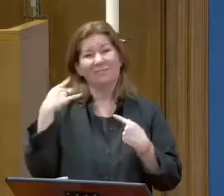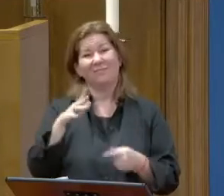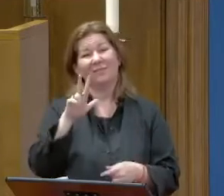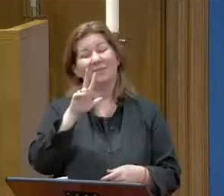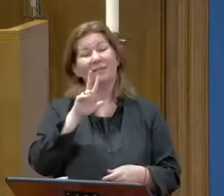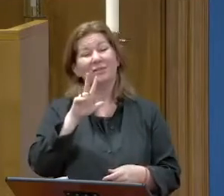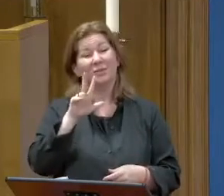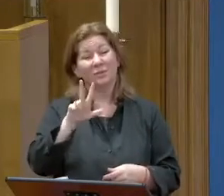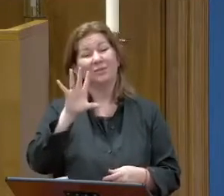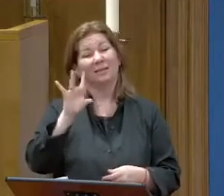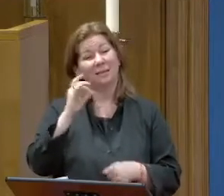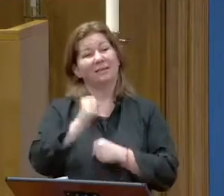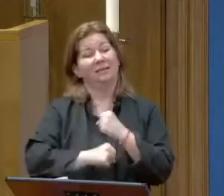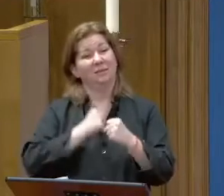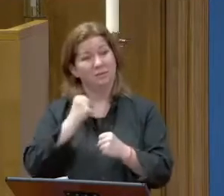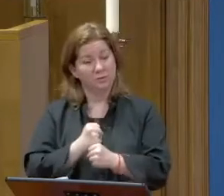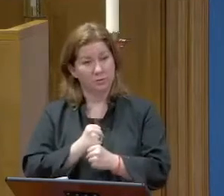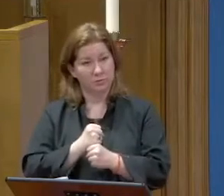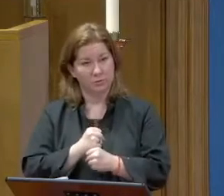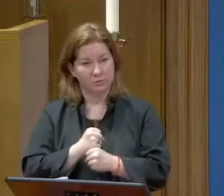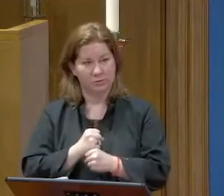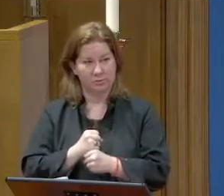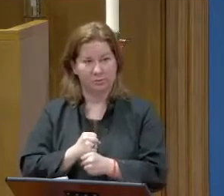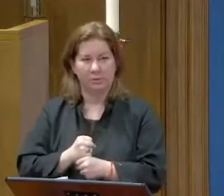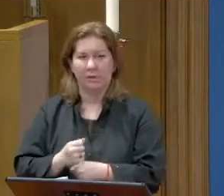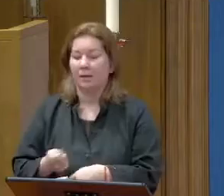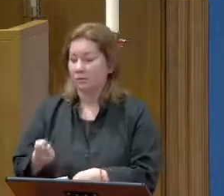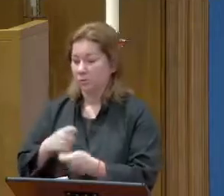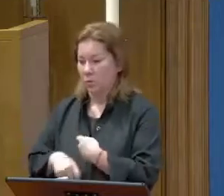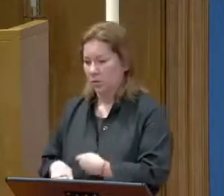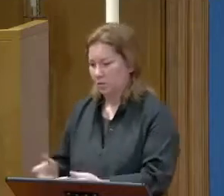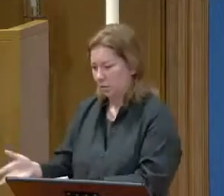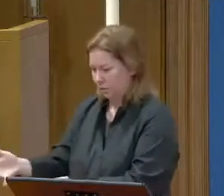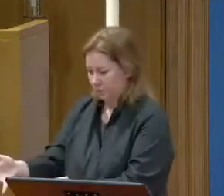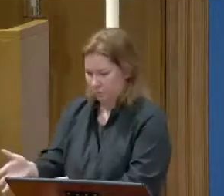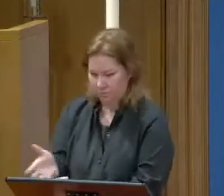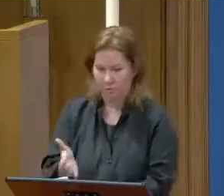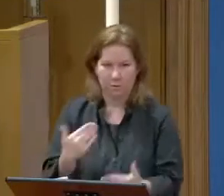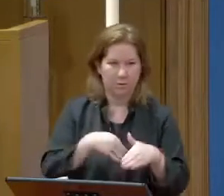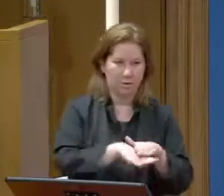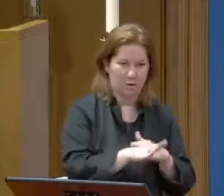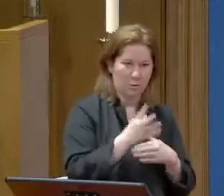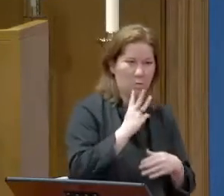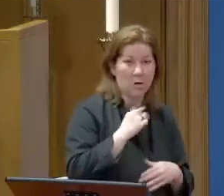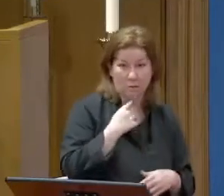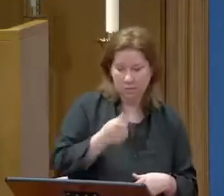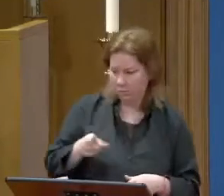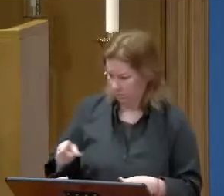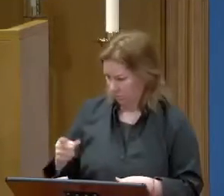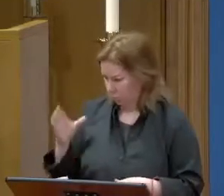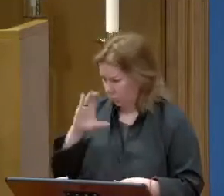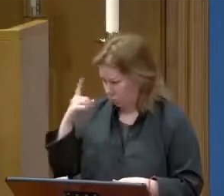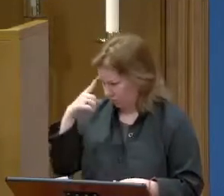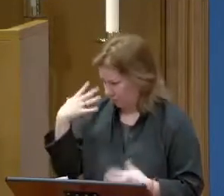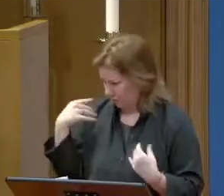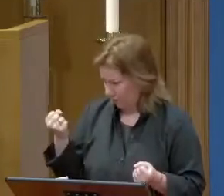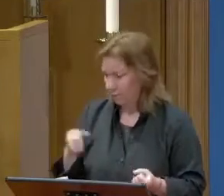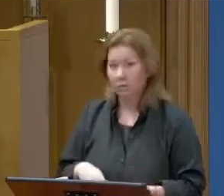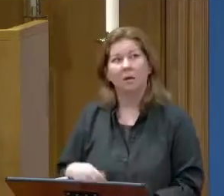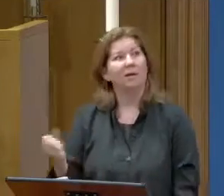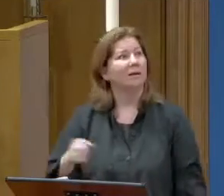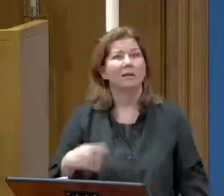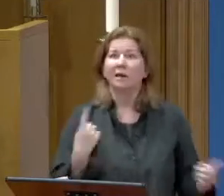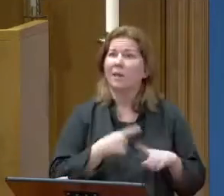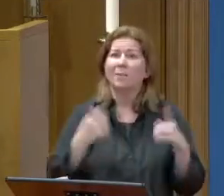38 years. So instead of helping him to the water, because when he says to the man, "Are you looking for healing?" the guy goes, "Yeah,